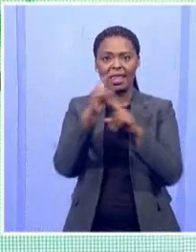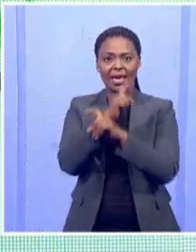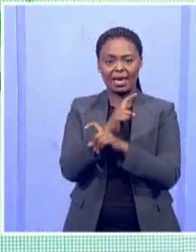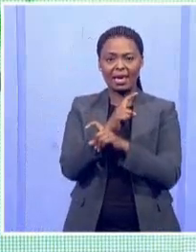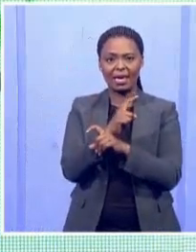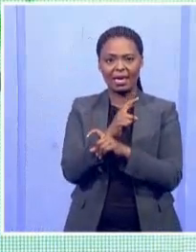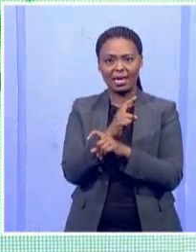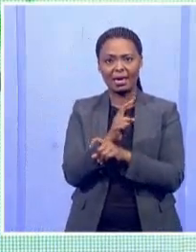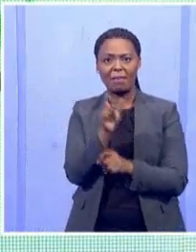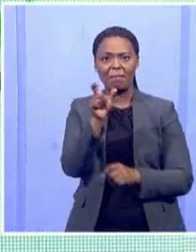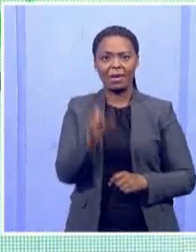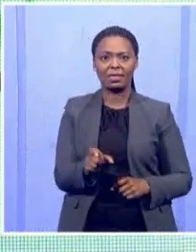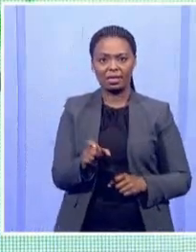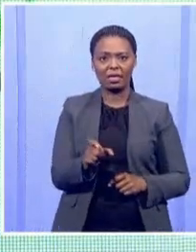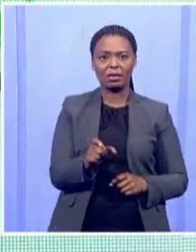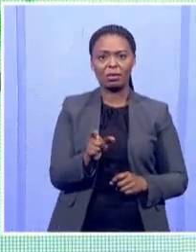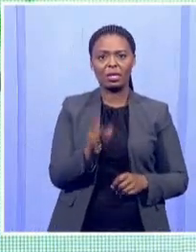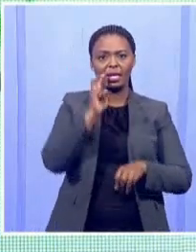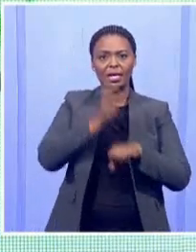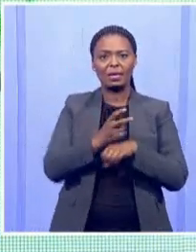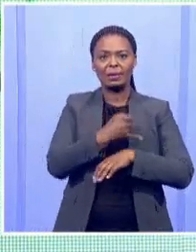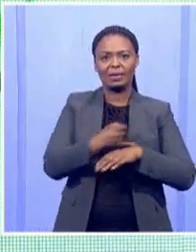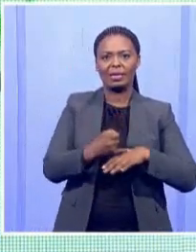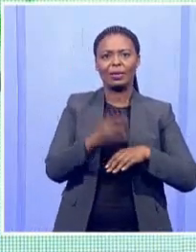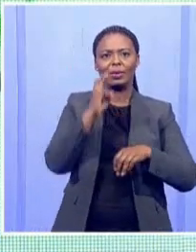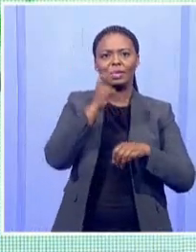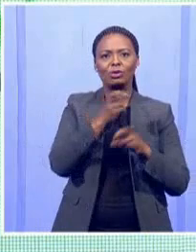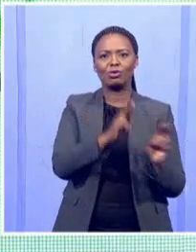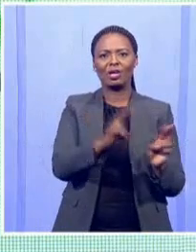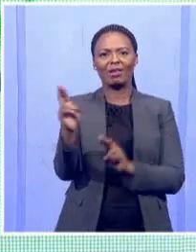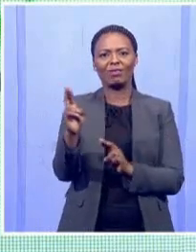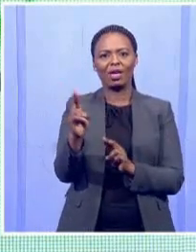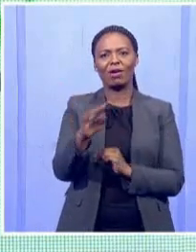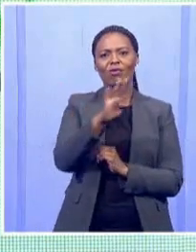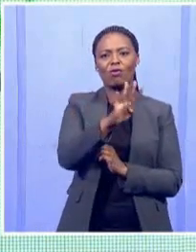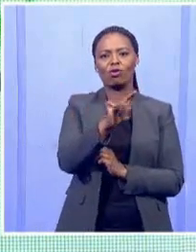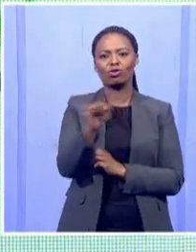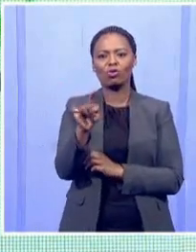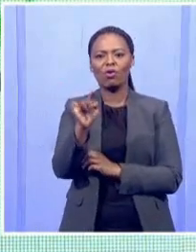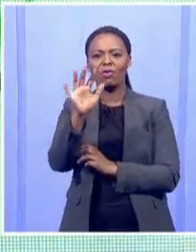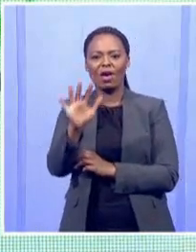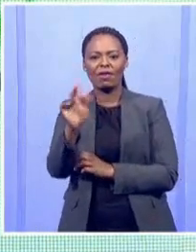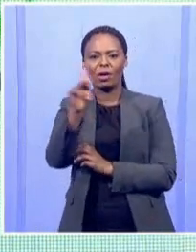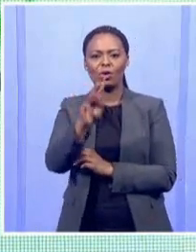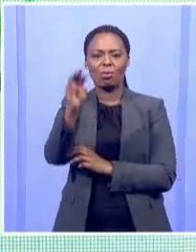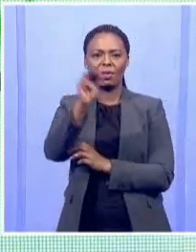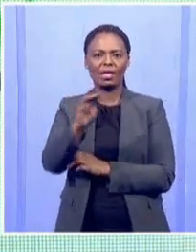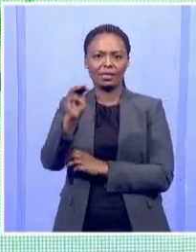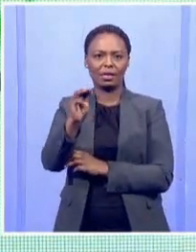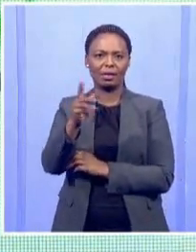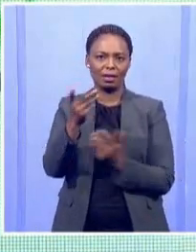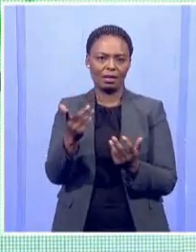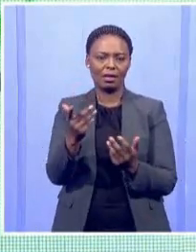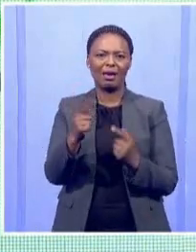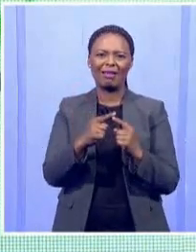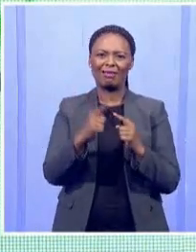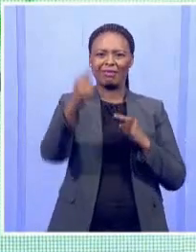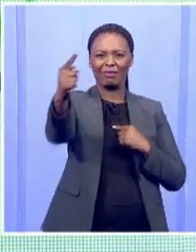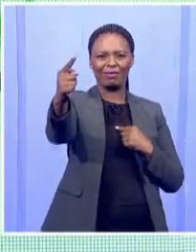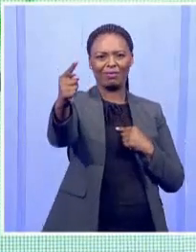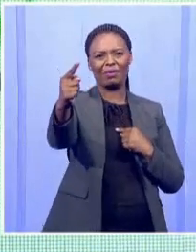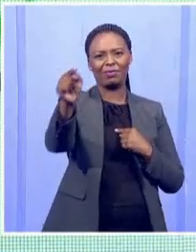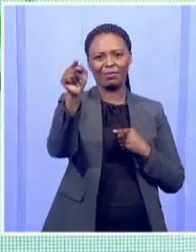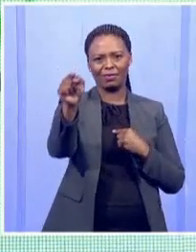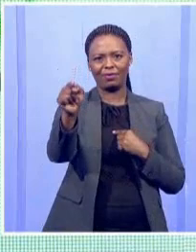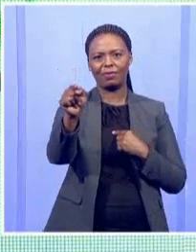almost sometimes 400 to 500 kilometers into the big cities. The question is, as we want to